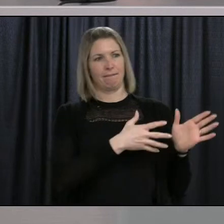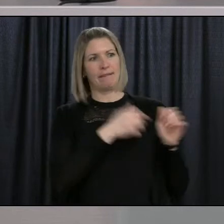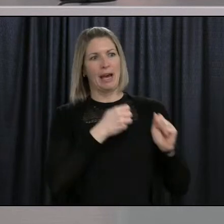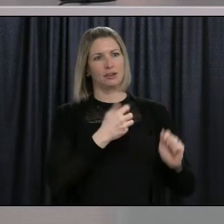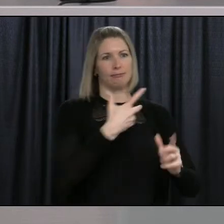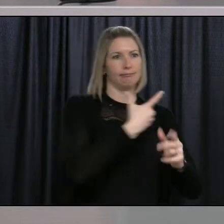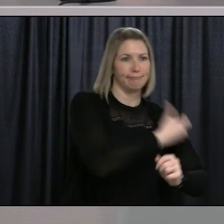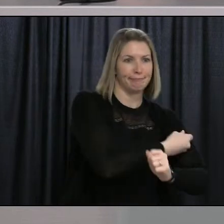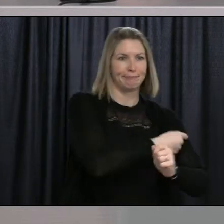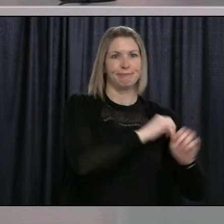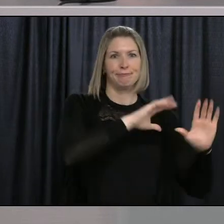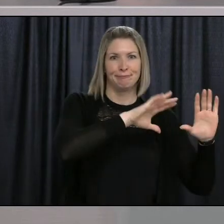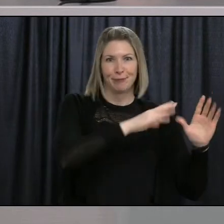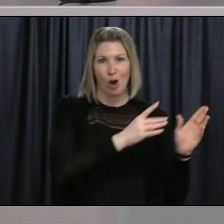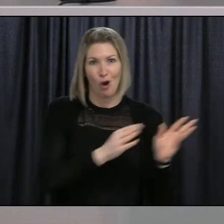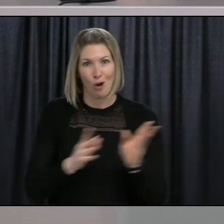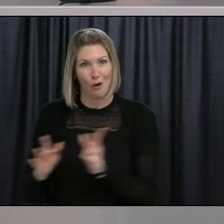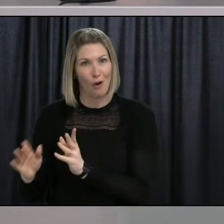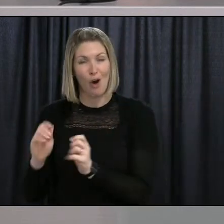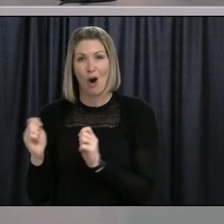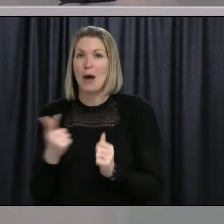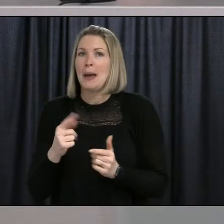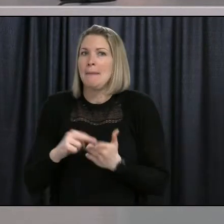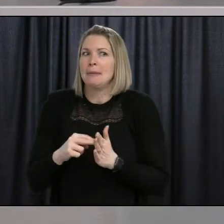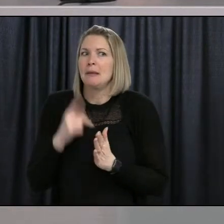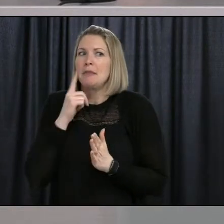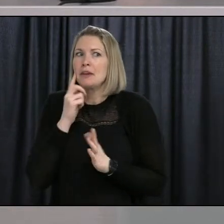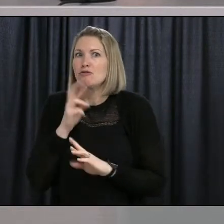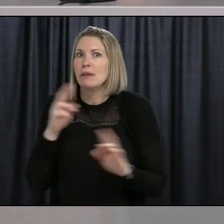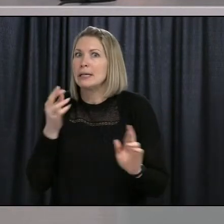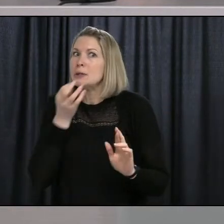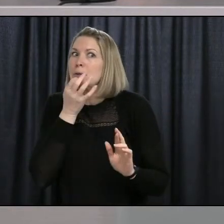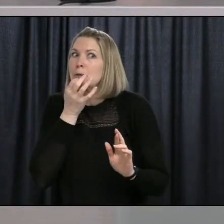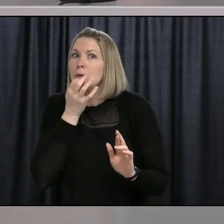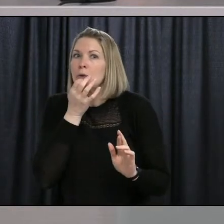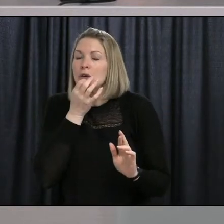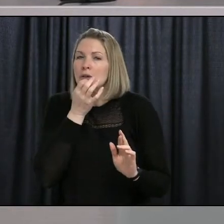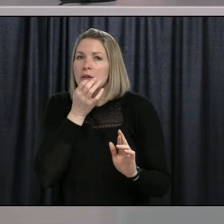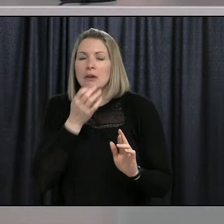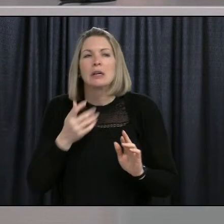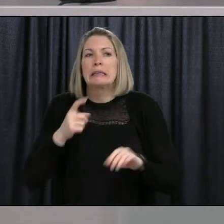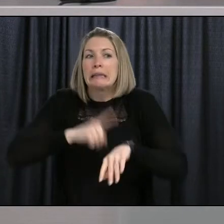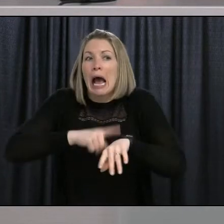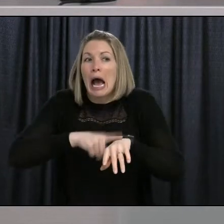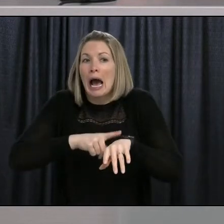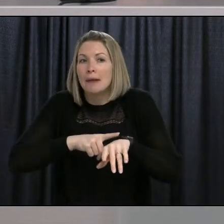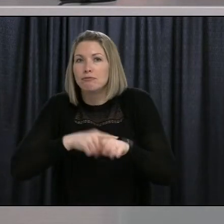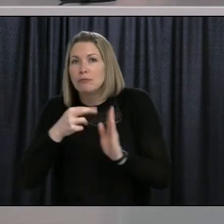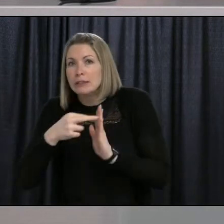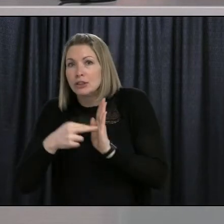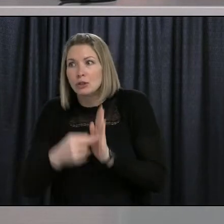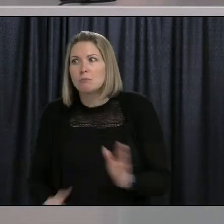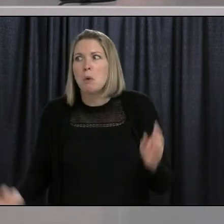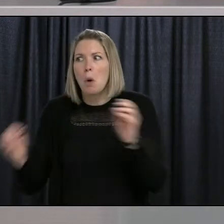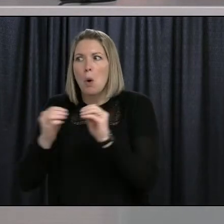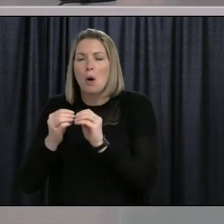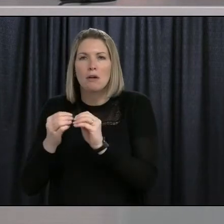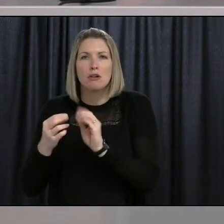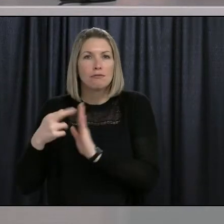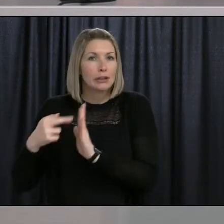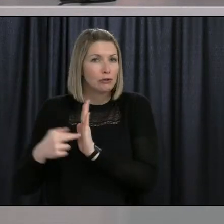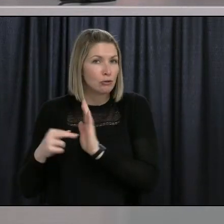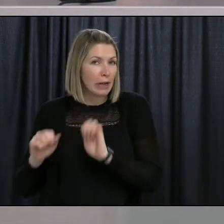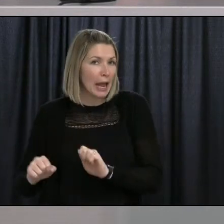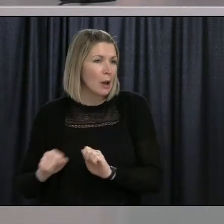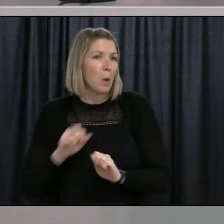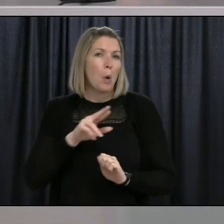recipients maybe earlier so that we can get through these doses, or is there a timeline as to when people can really start to look to book for those outside of the age